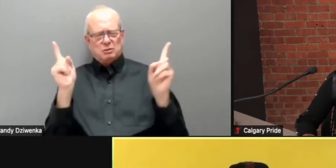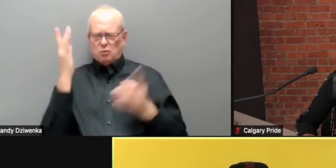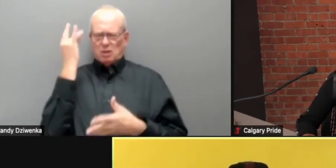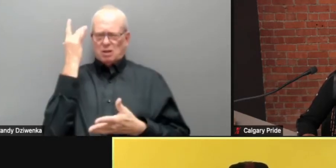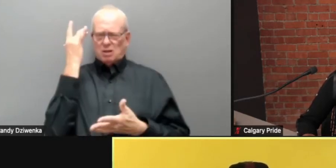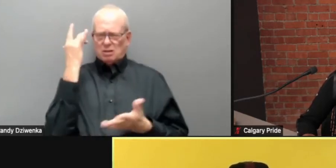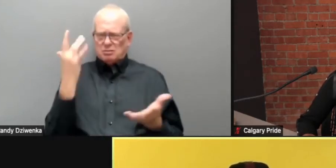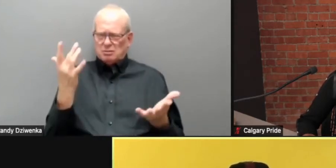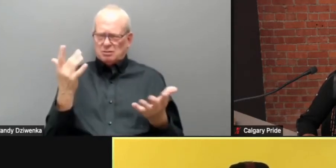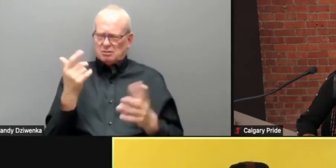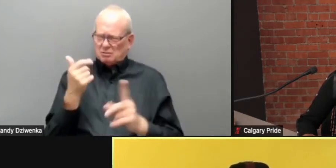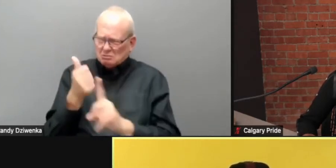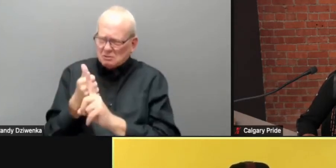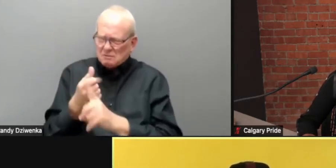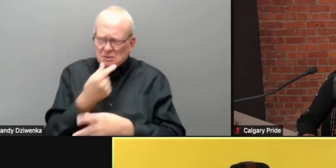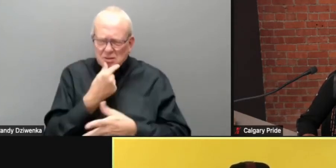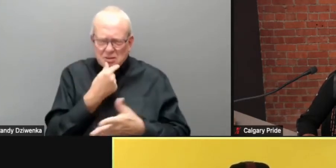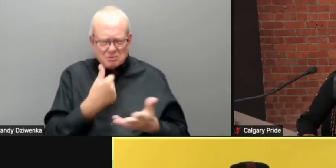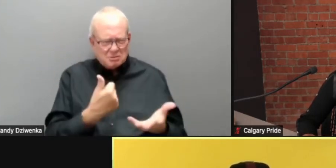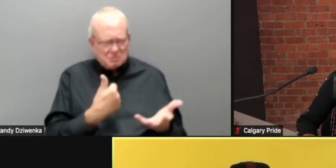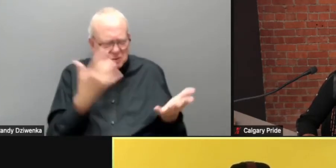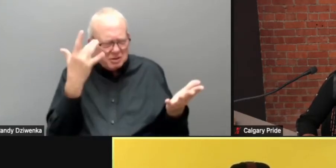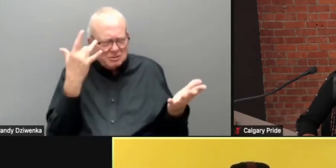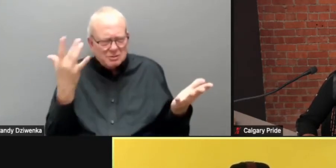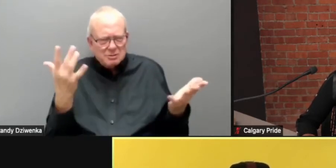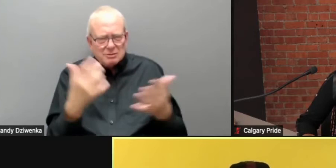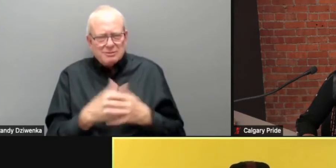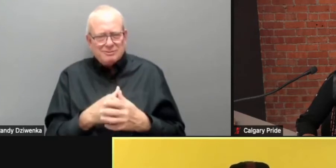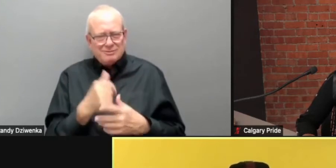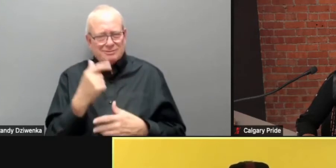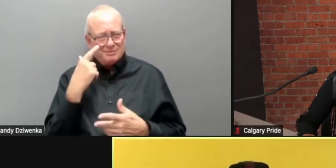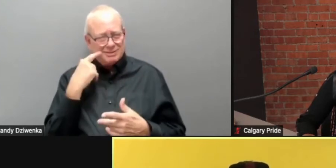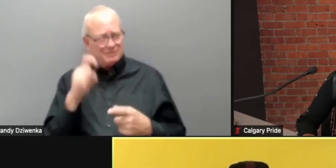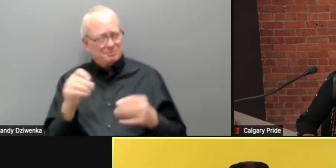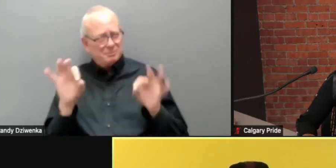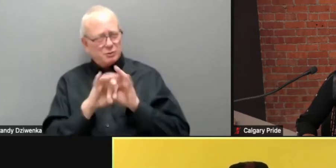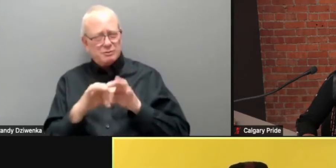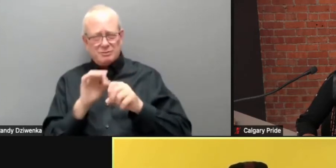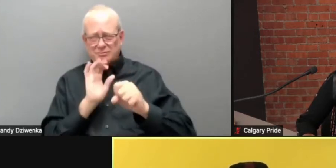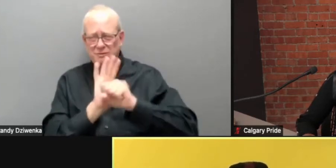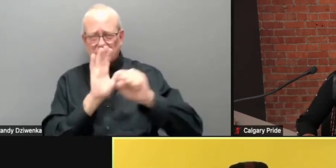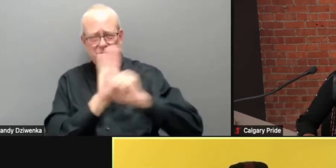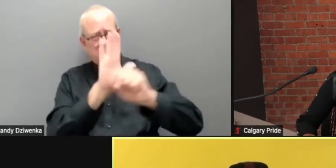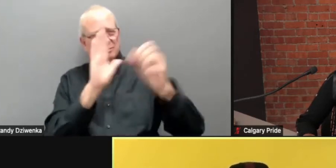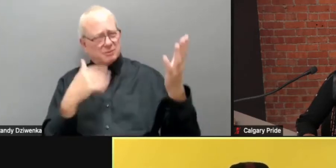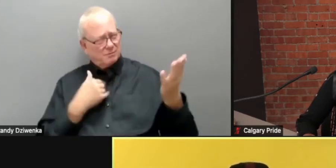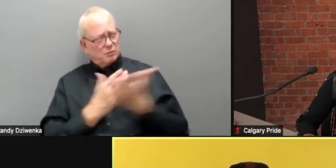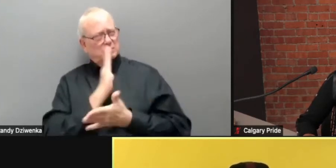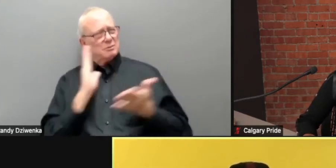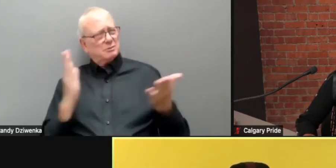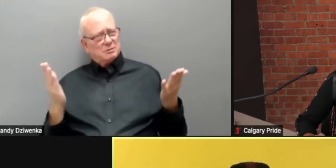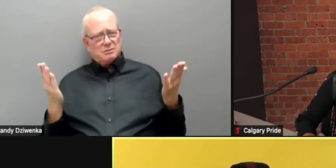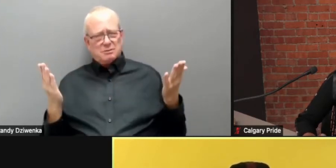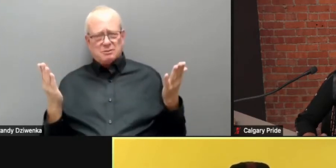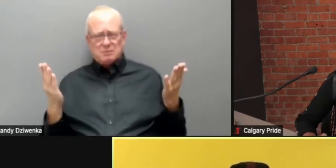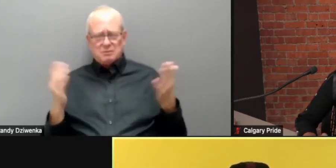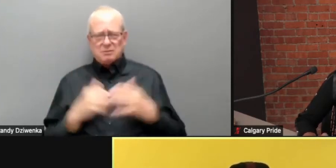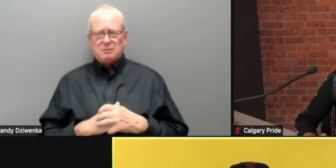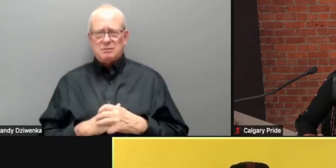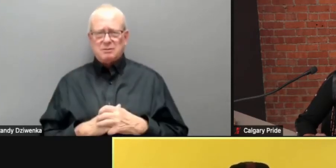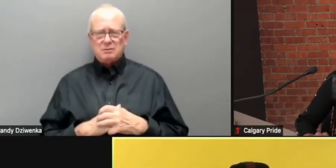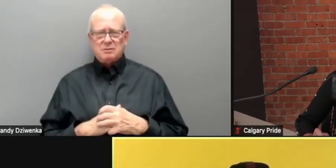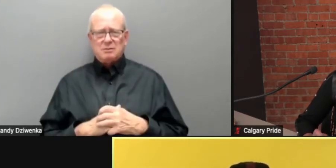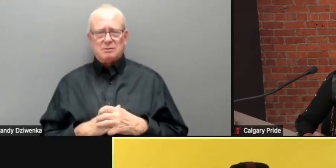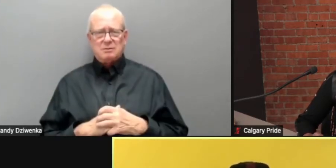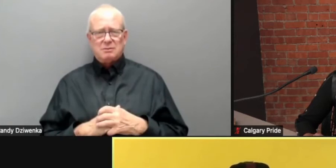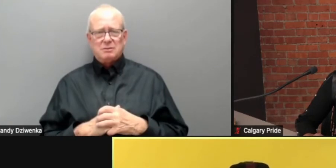There's everyone is fine with it. It's we people who are always subject to